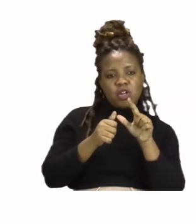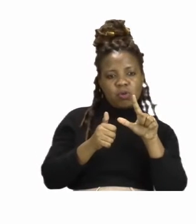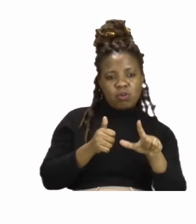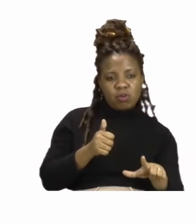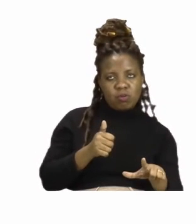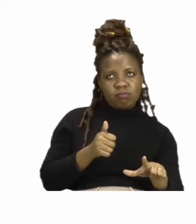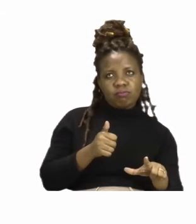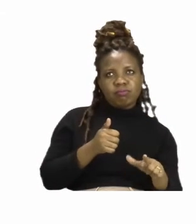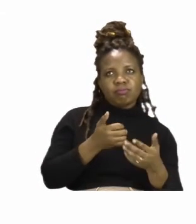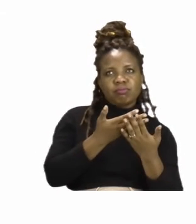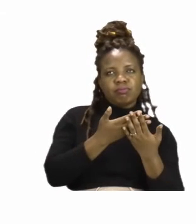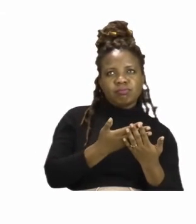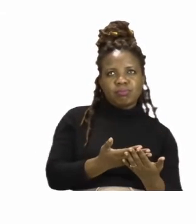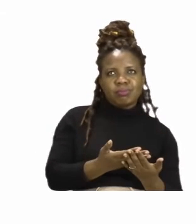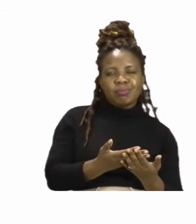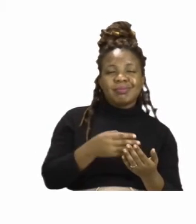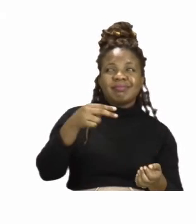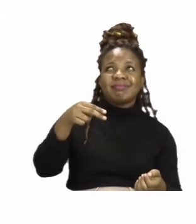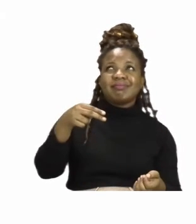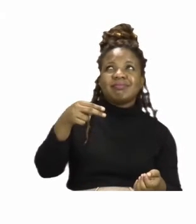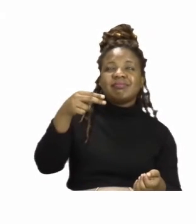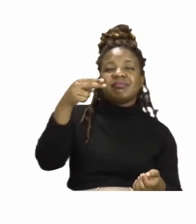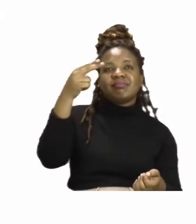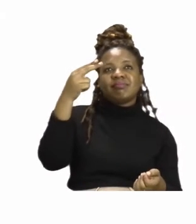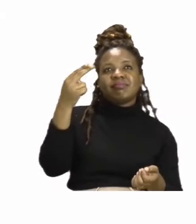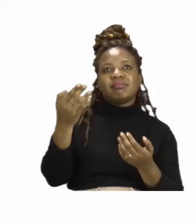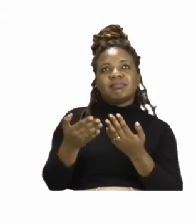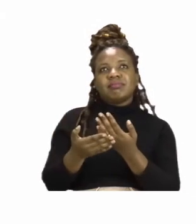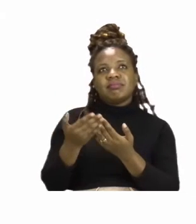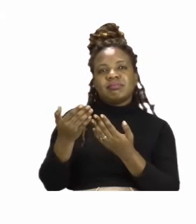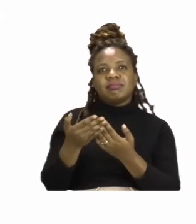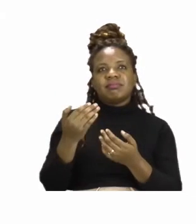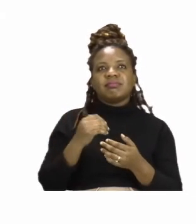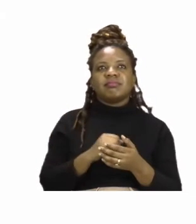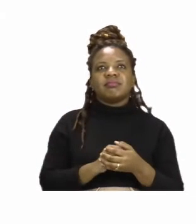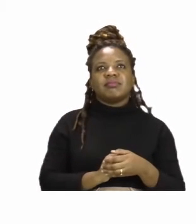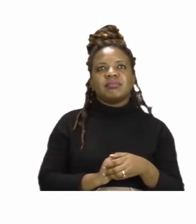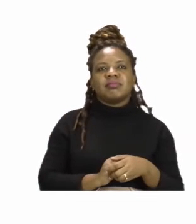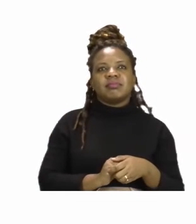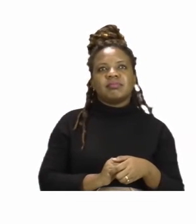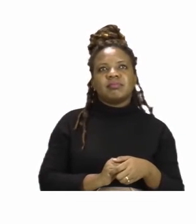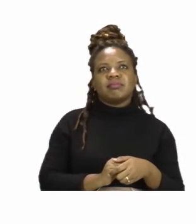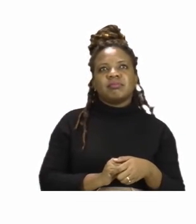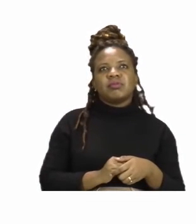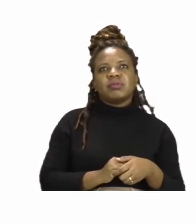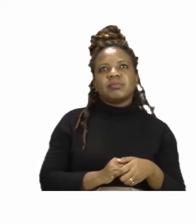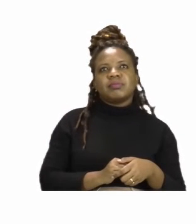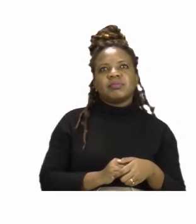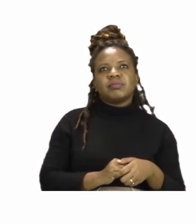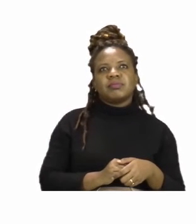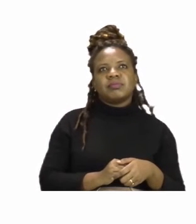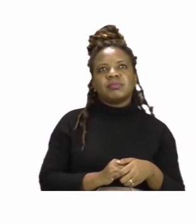being used. You must take a look at the lemon, at the frog,